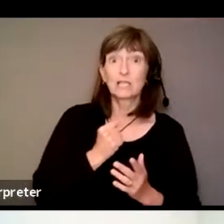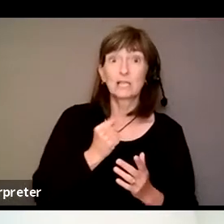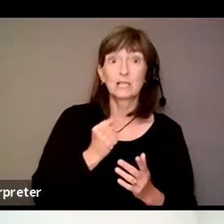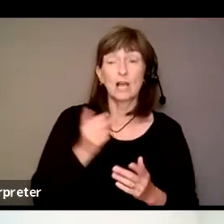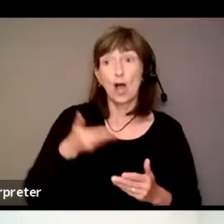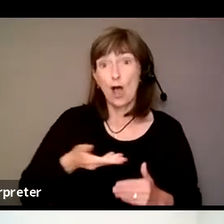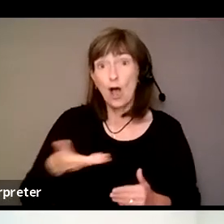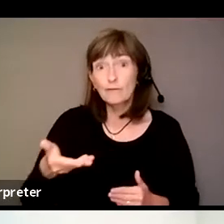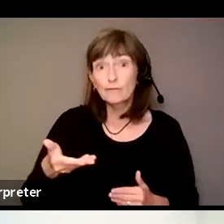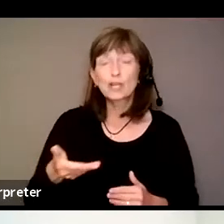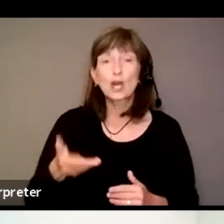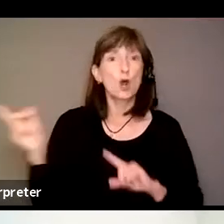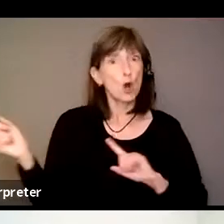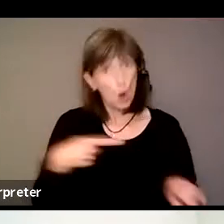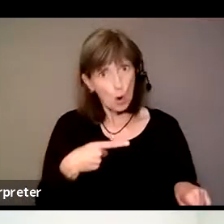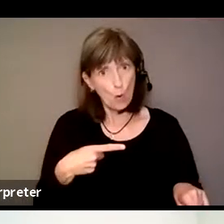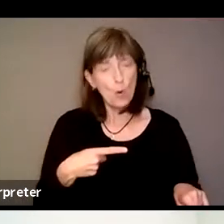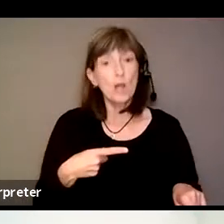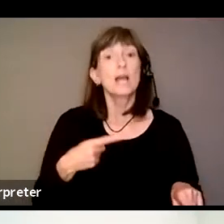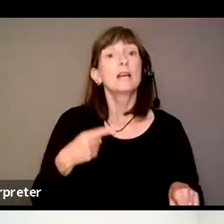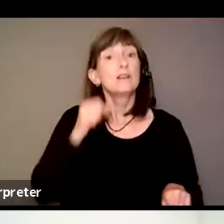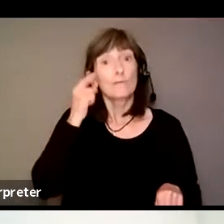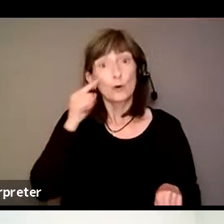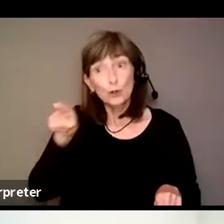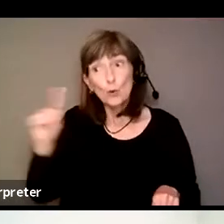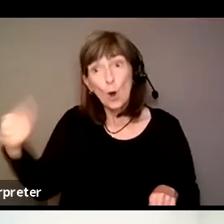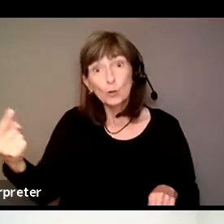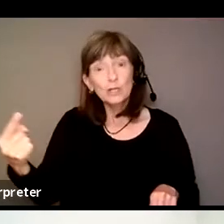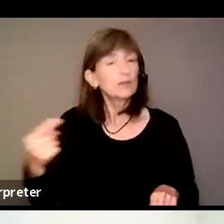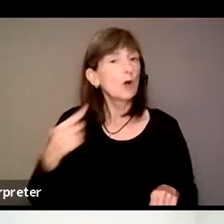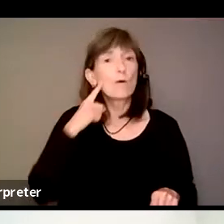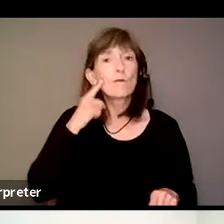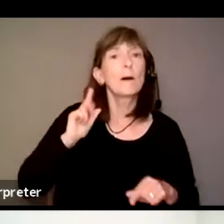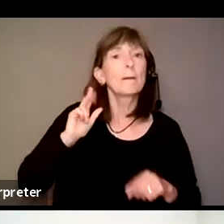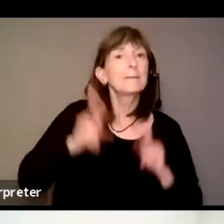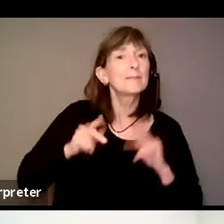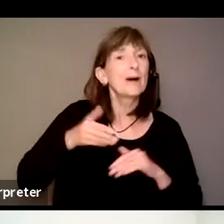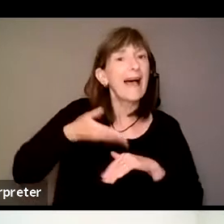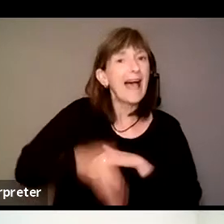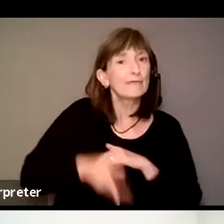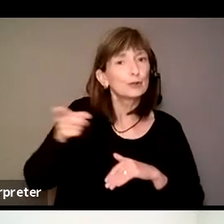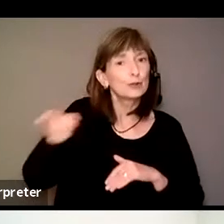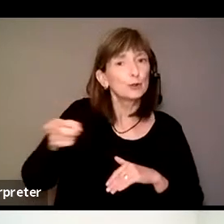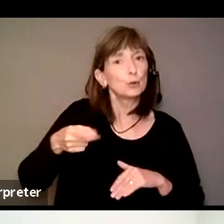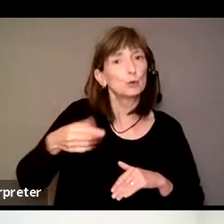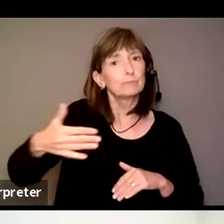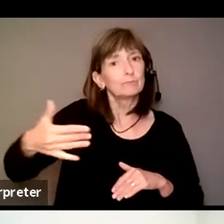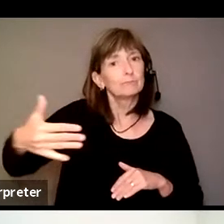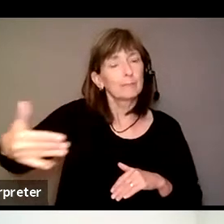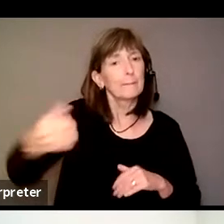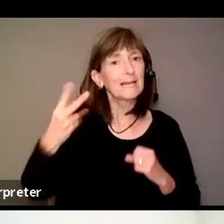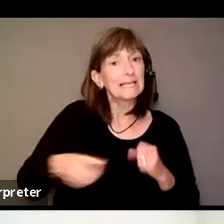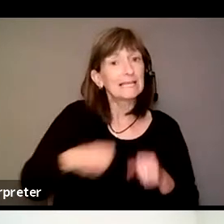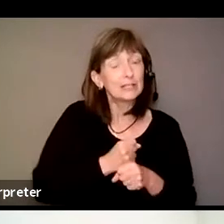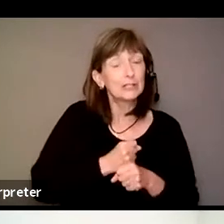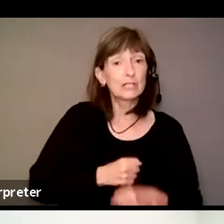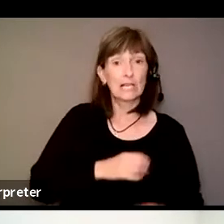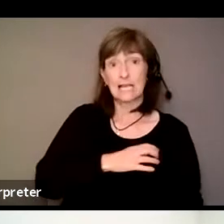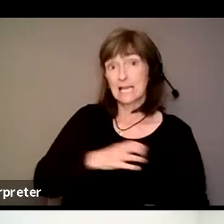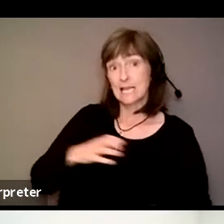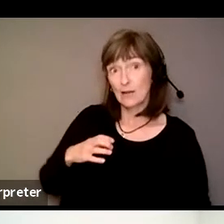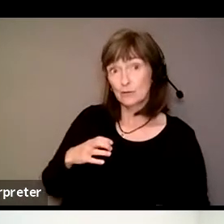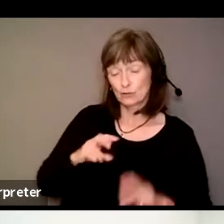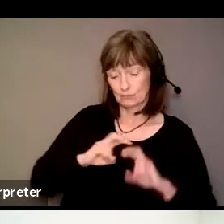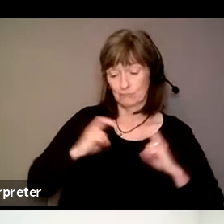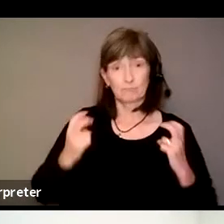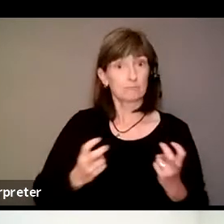just for you, but for the people that will come after you for years and years to come. And for council, when you're sitting and making those decisions and you